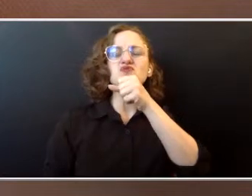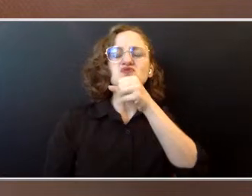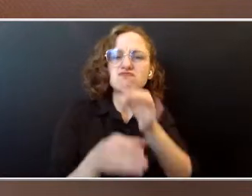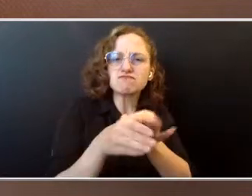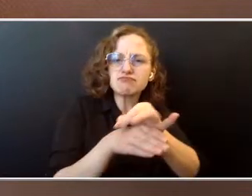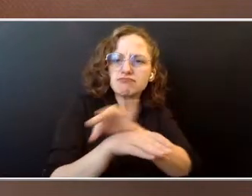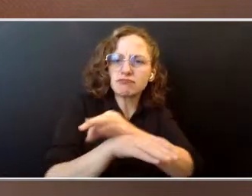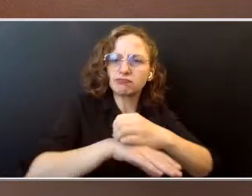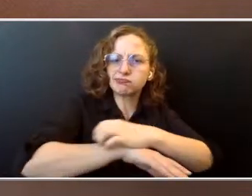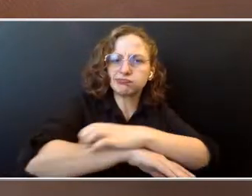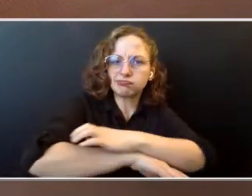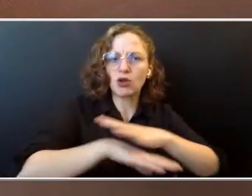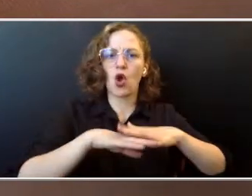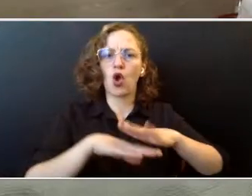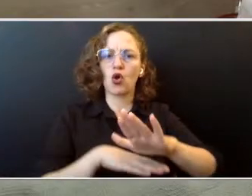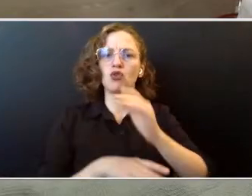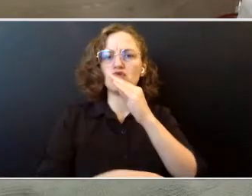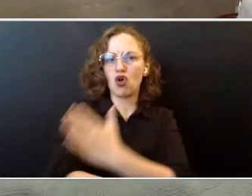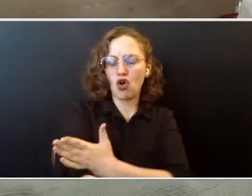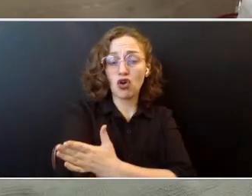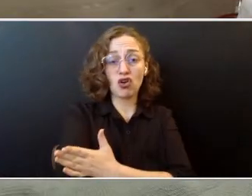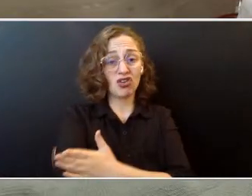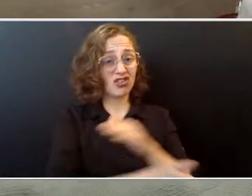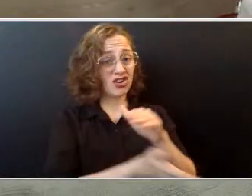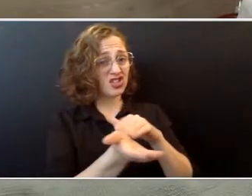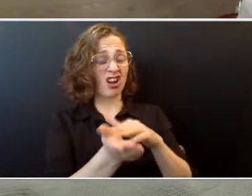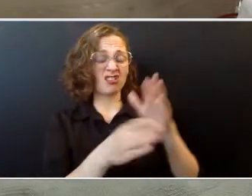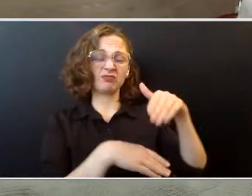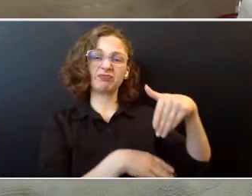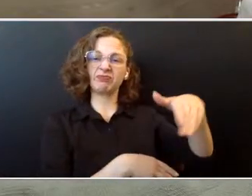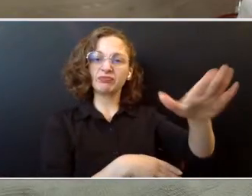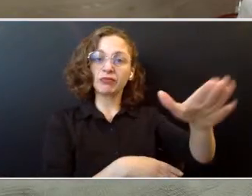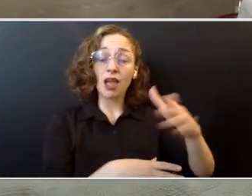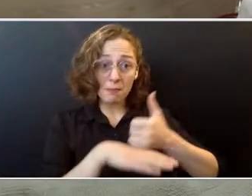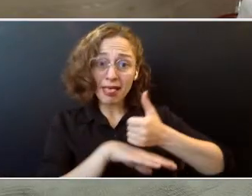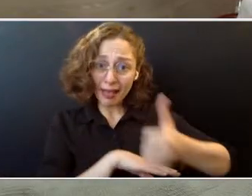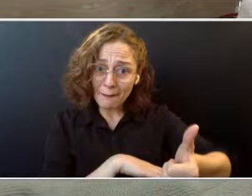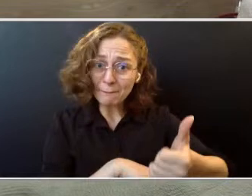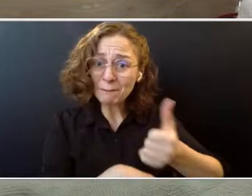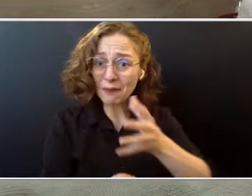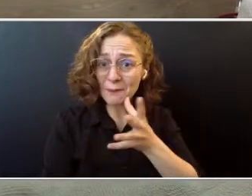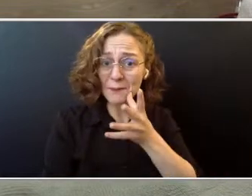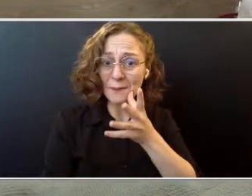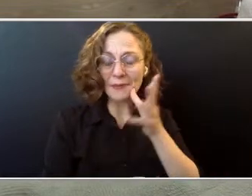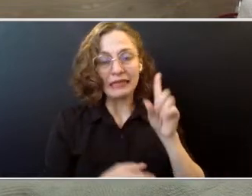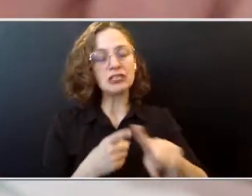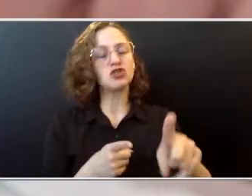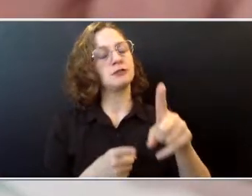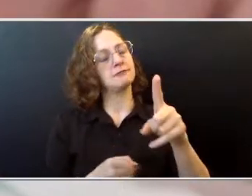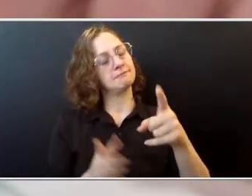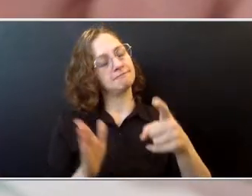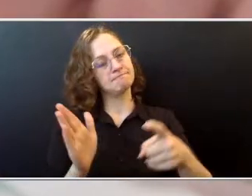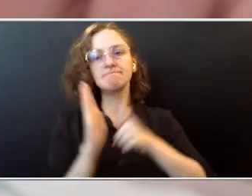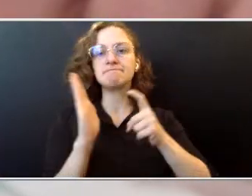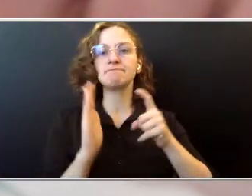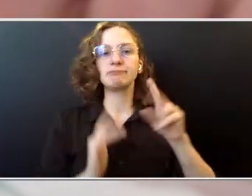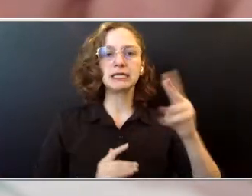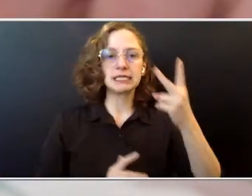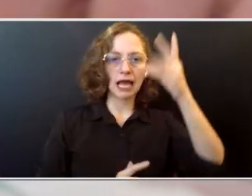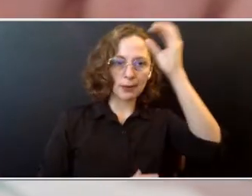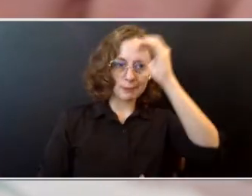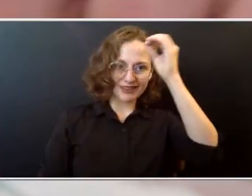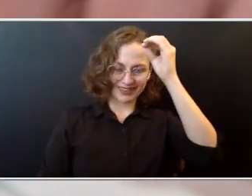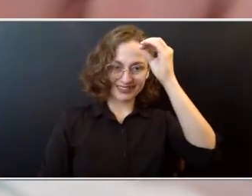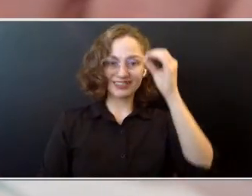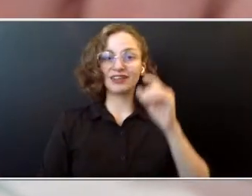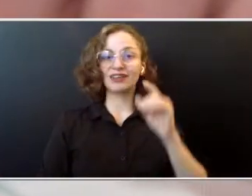She says doctors pushed her aside and even blamed her until she demanded a second opinion. And that second opinion and the treatment she